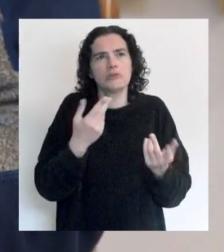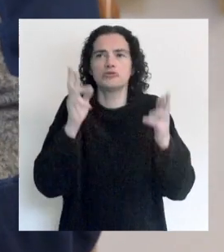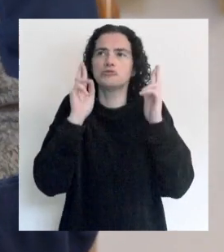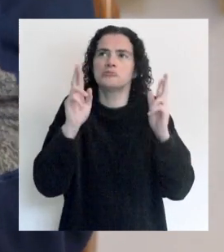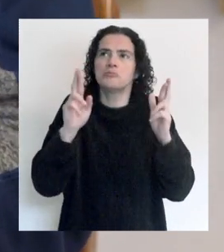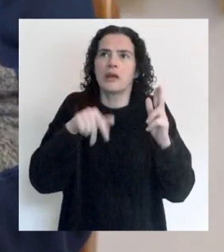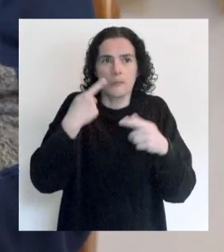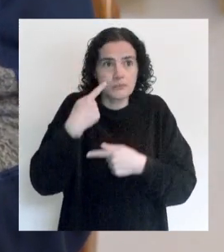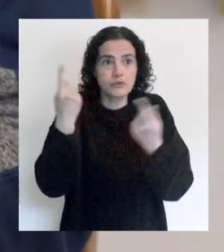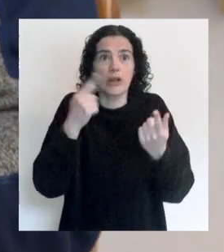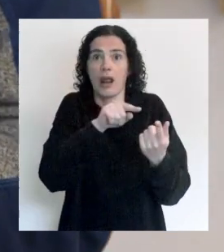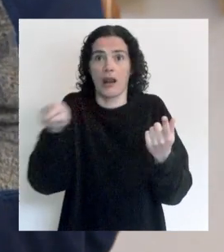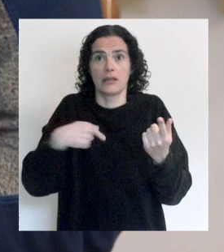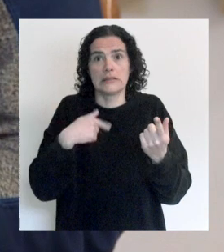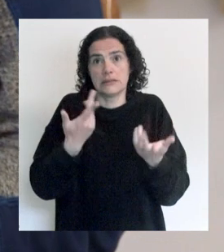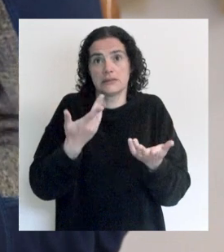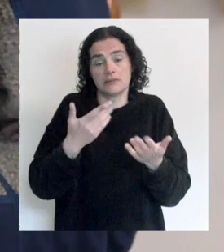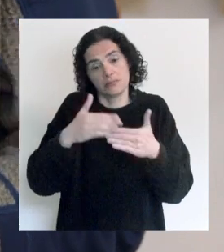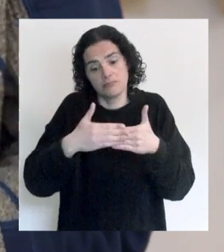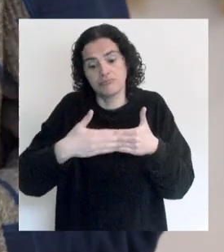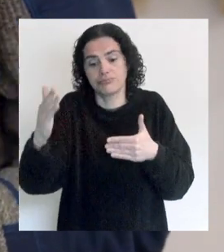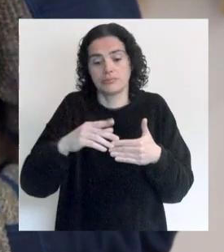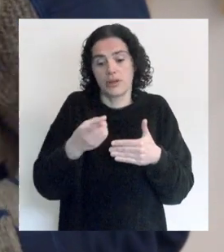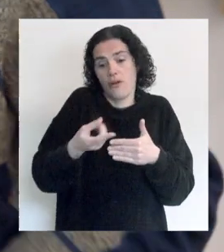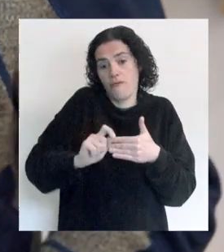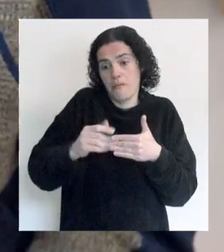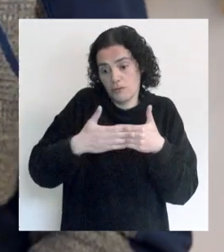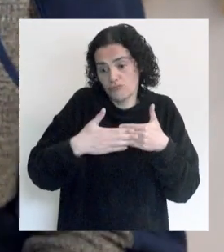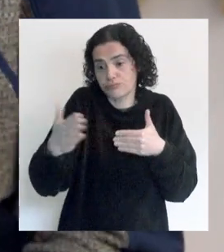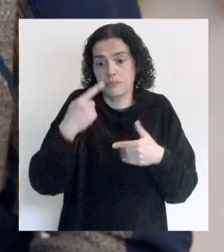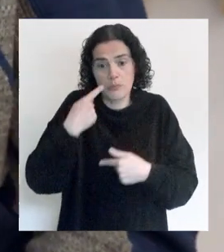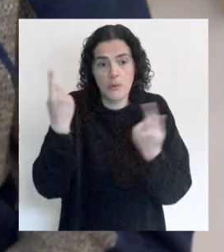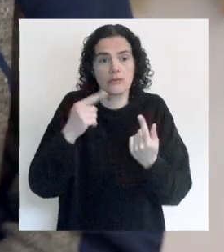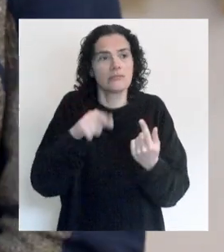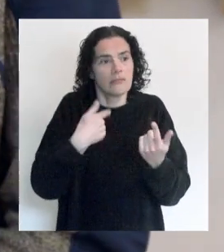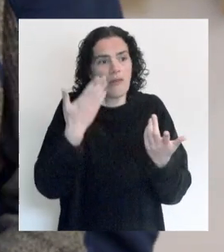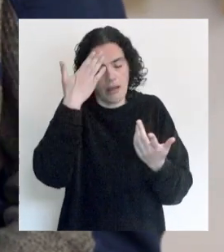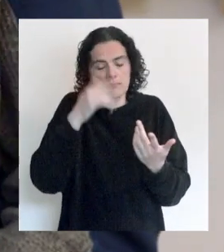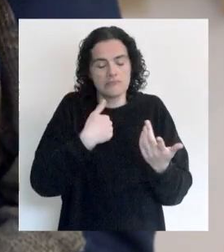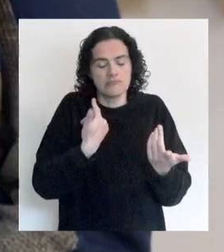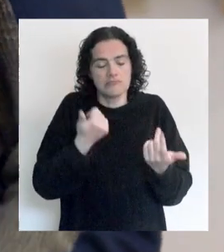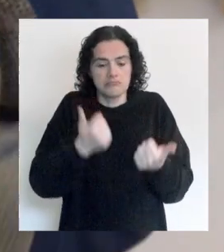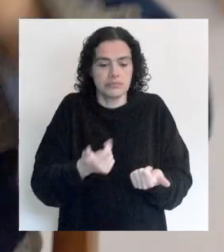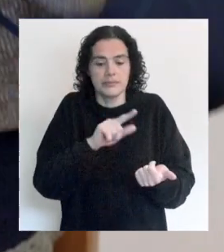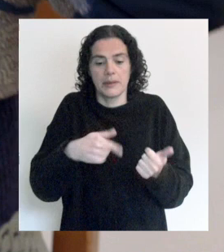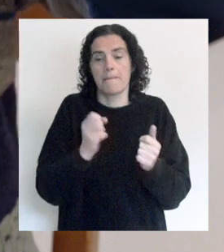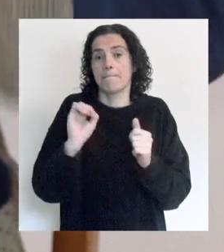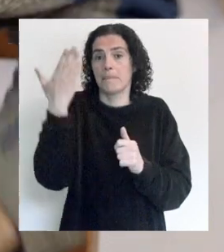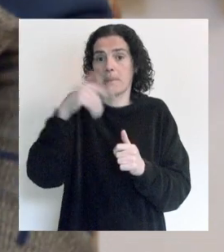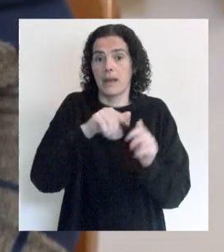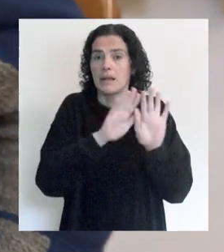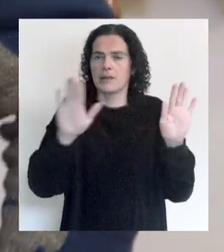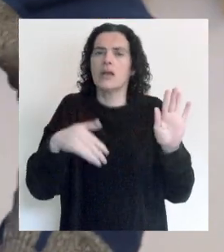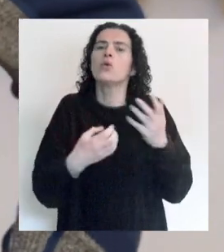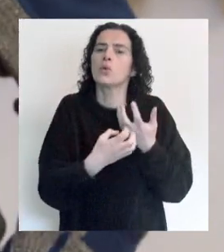gonna, further show that over the next 9 months, and it sort of goes from the first